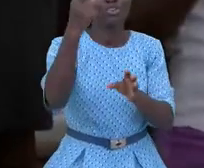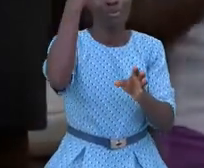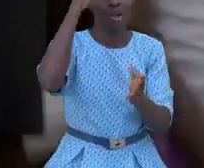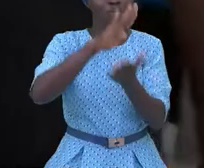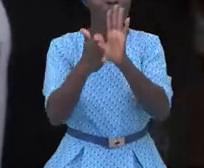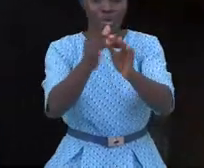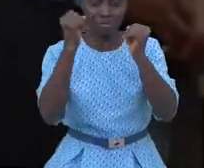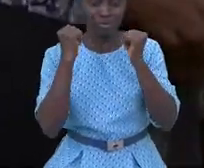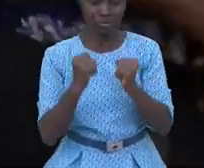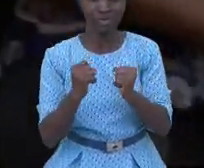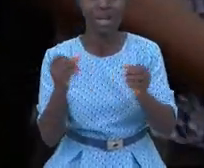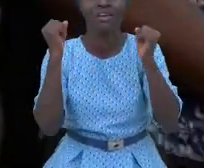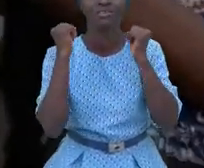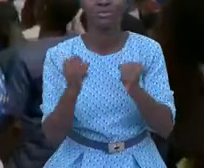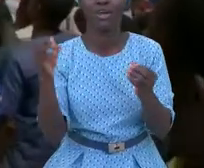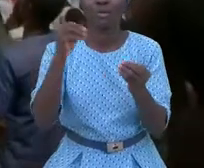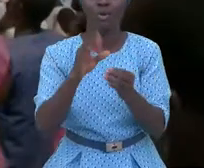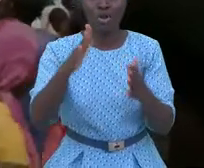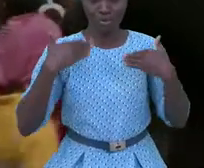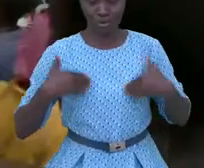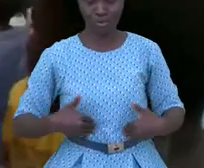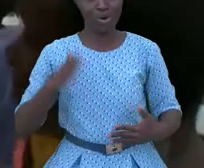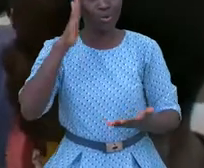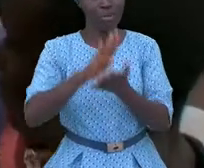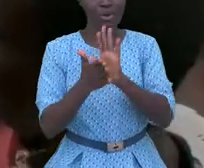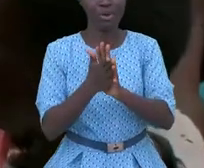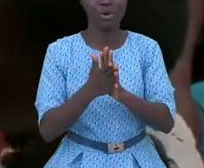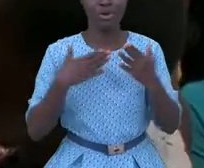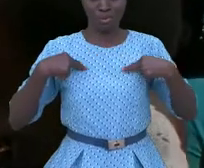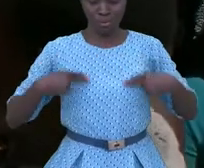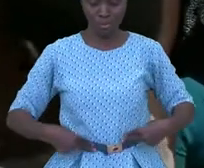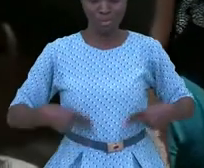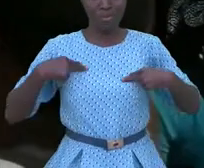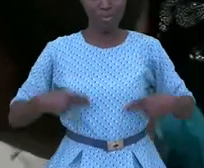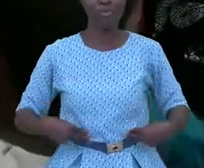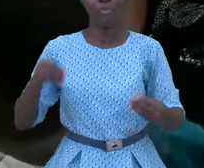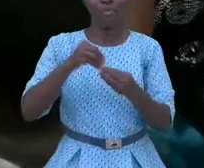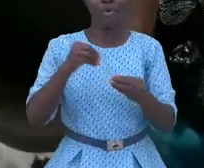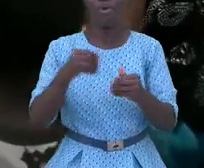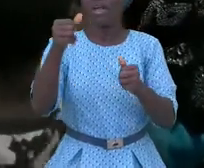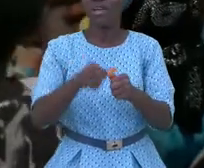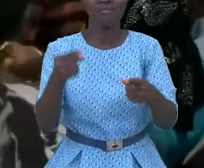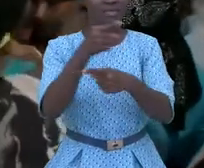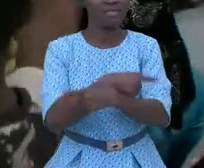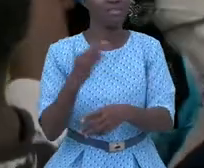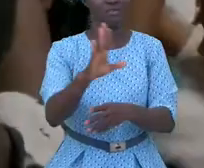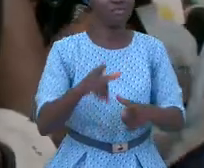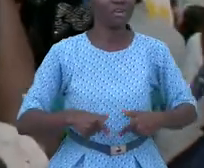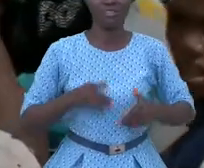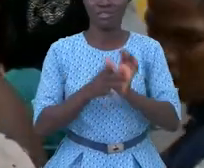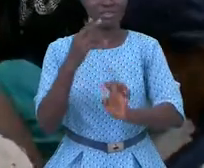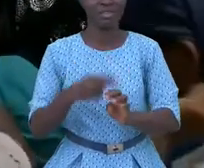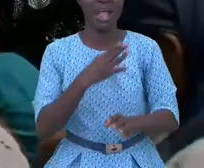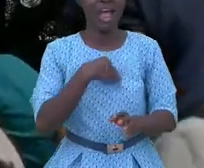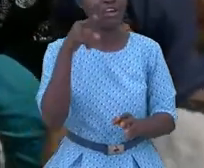and stronger. Your body will be healthy and healthier all the days of your life. And you will